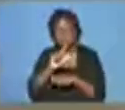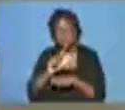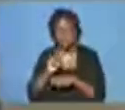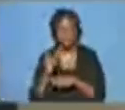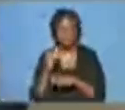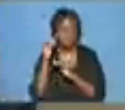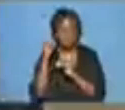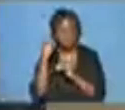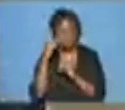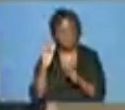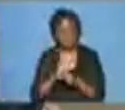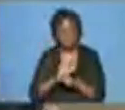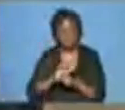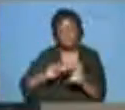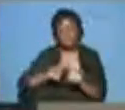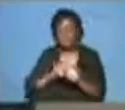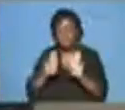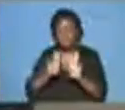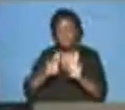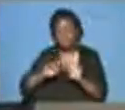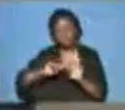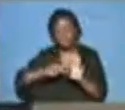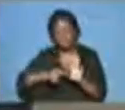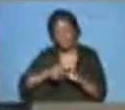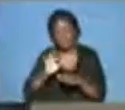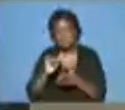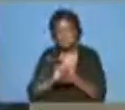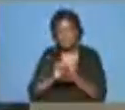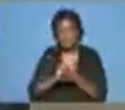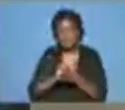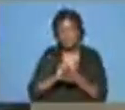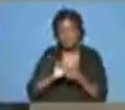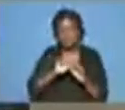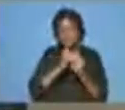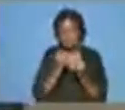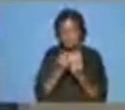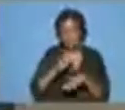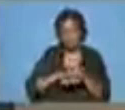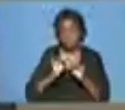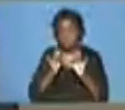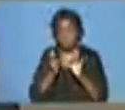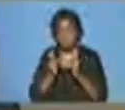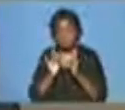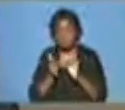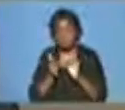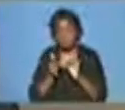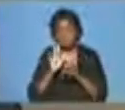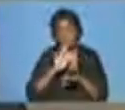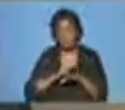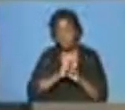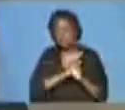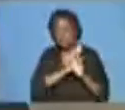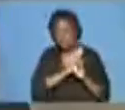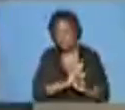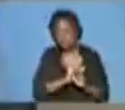September, just in time for the end of the reporting period, which ends September 30th. On the enforcement side, the Ministry